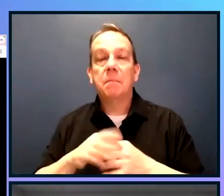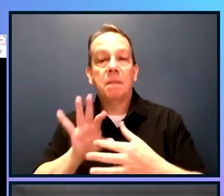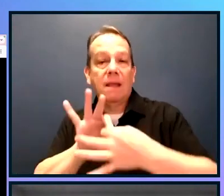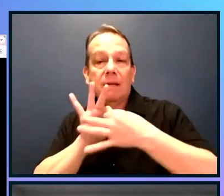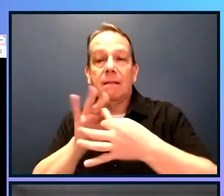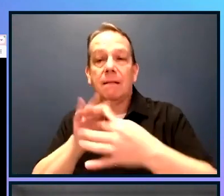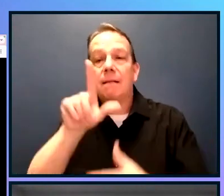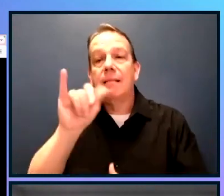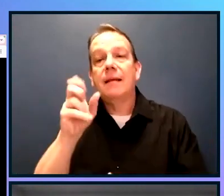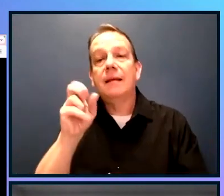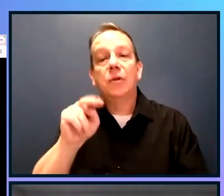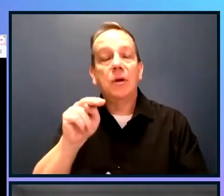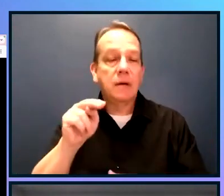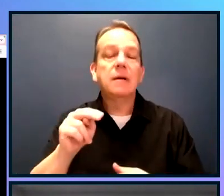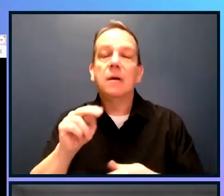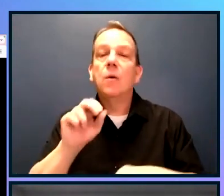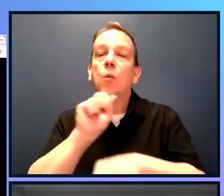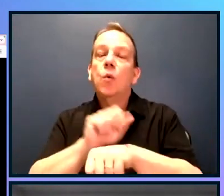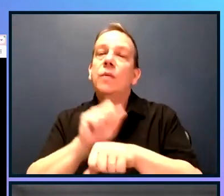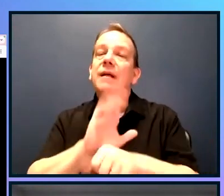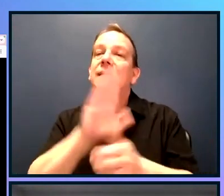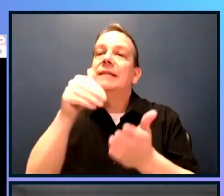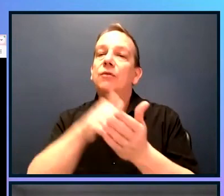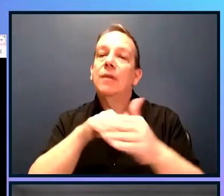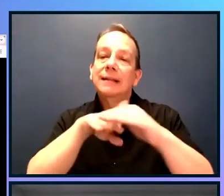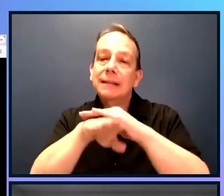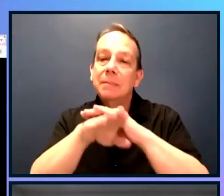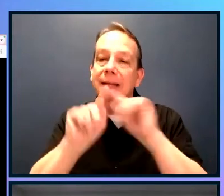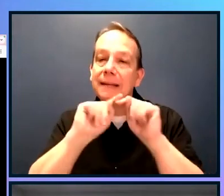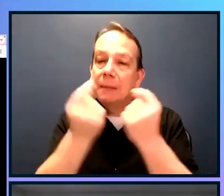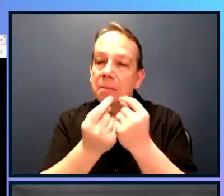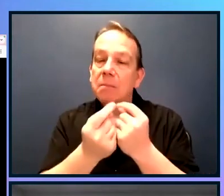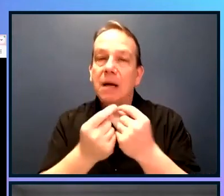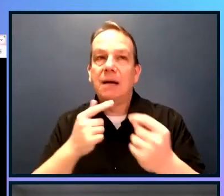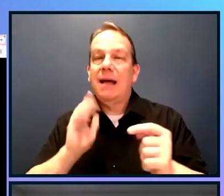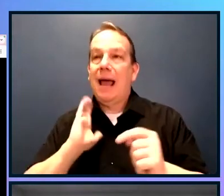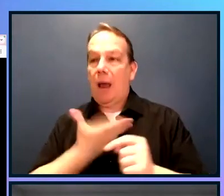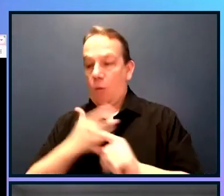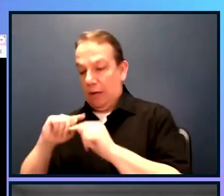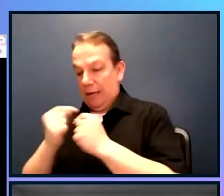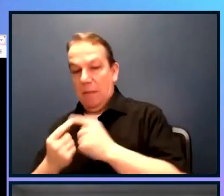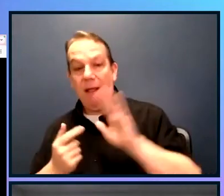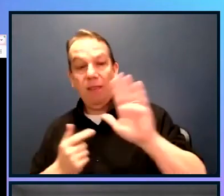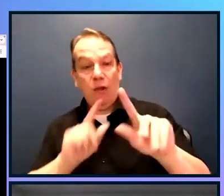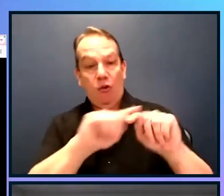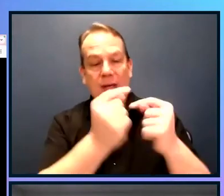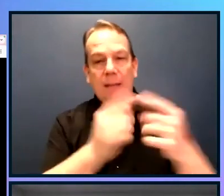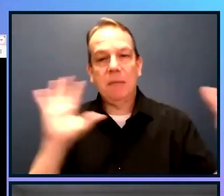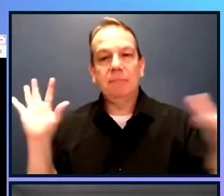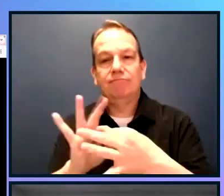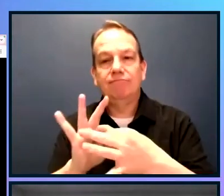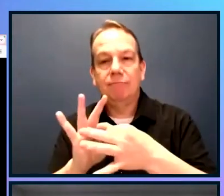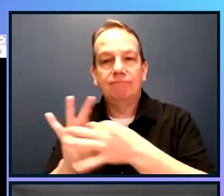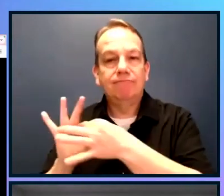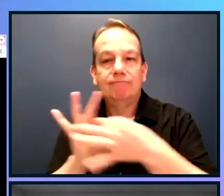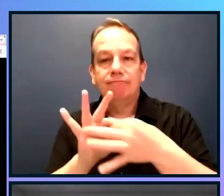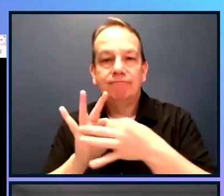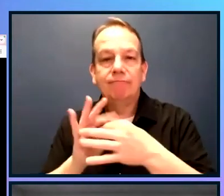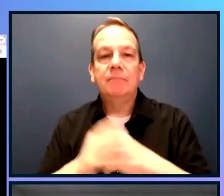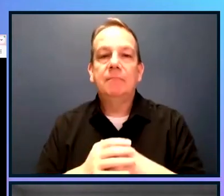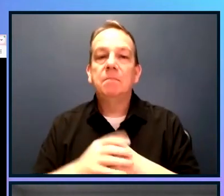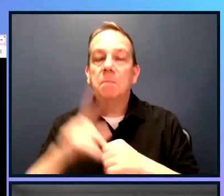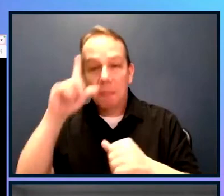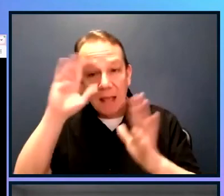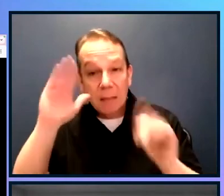central accessibility team as a liaison between us and their team. Learning, we expect champions to continue